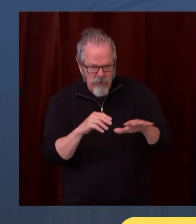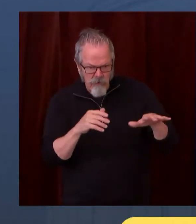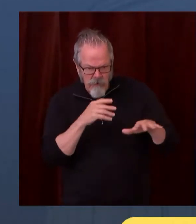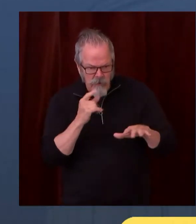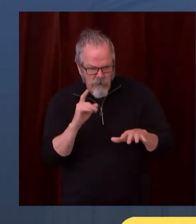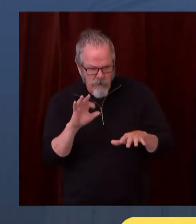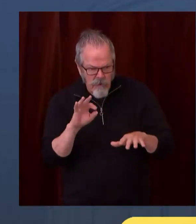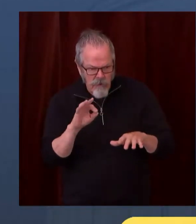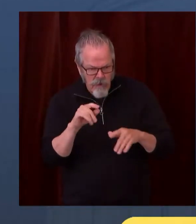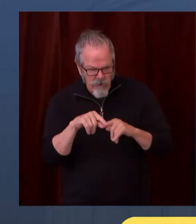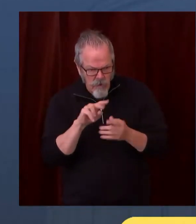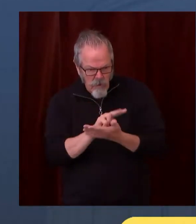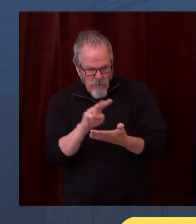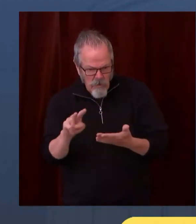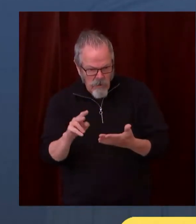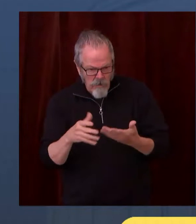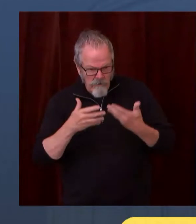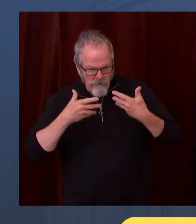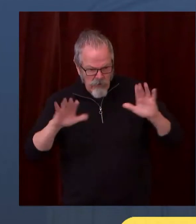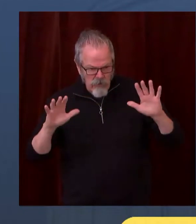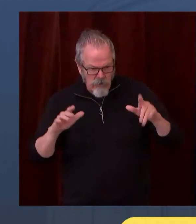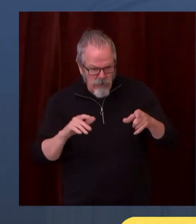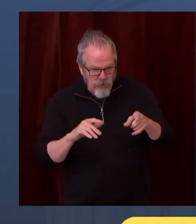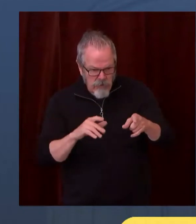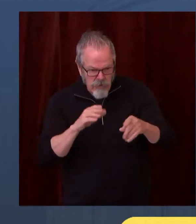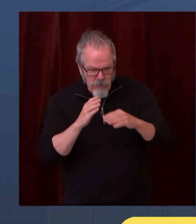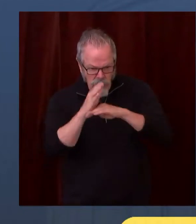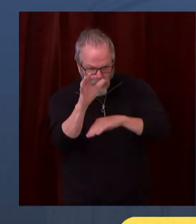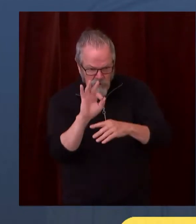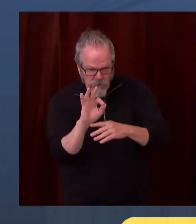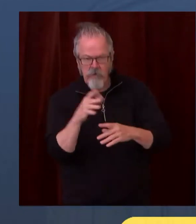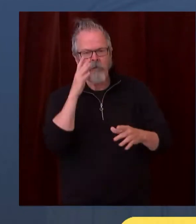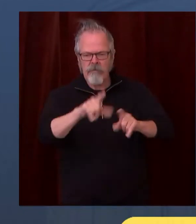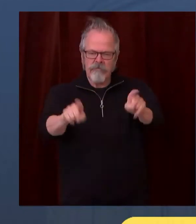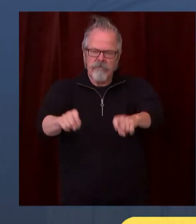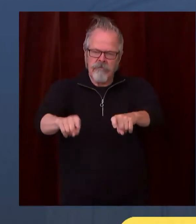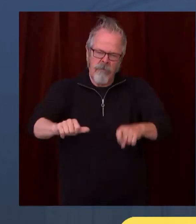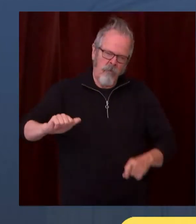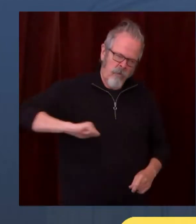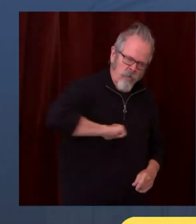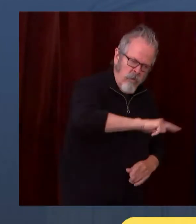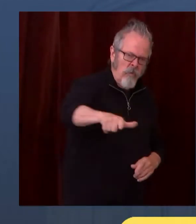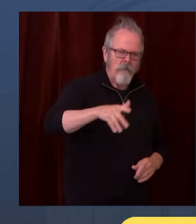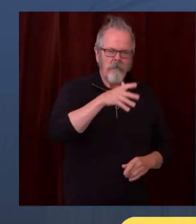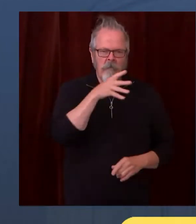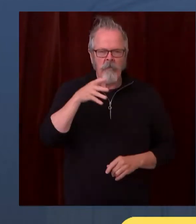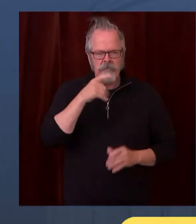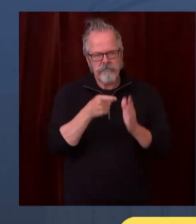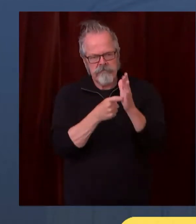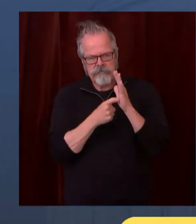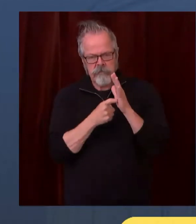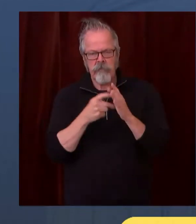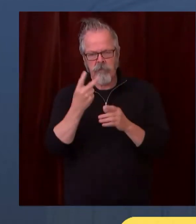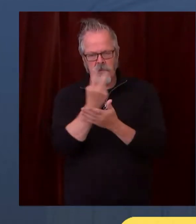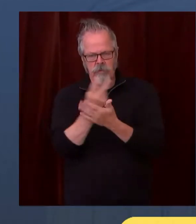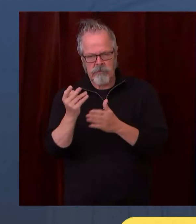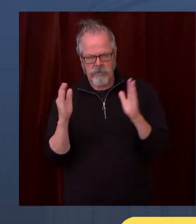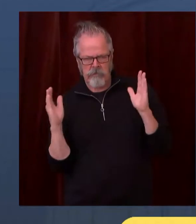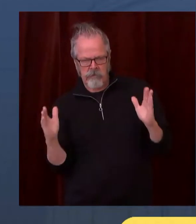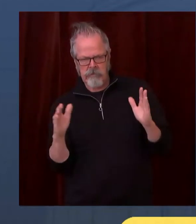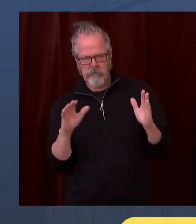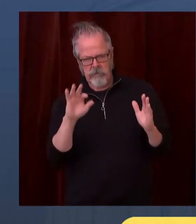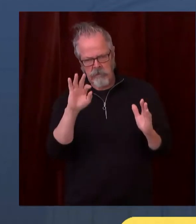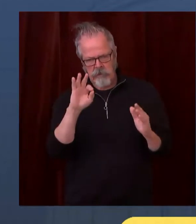weeks, or if a local health official determines that an employer's workforce has an infection rate at or greater than